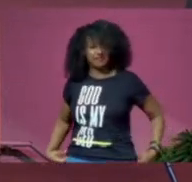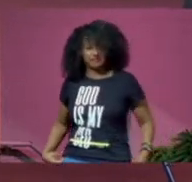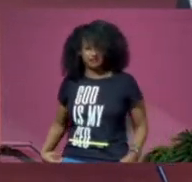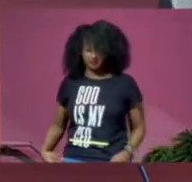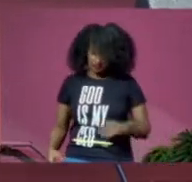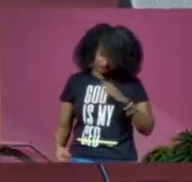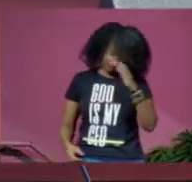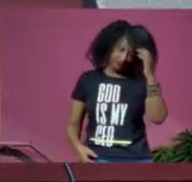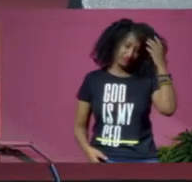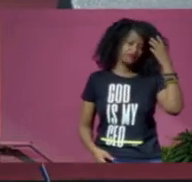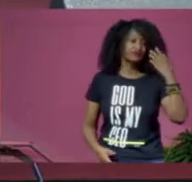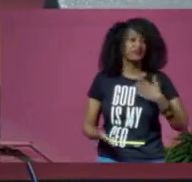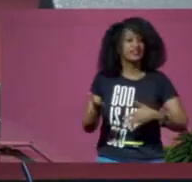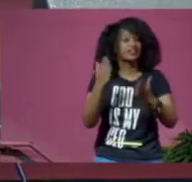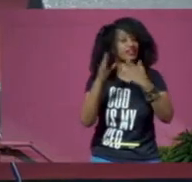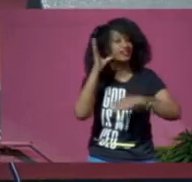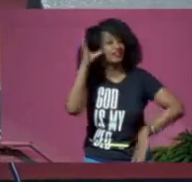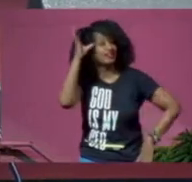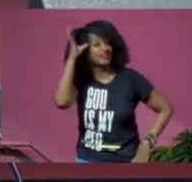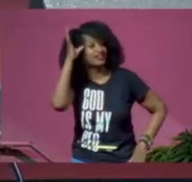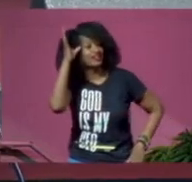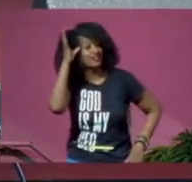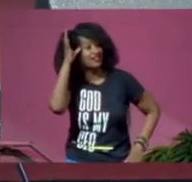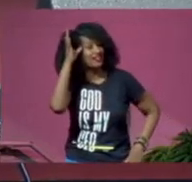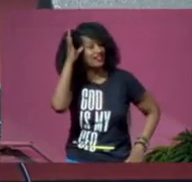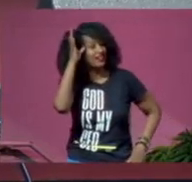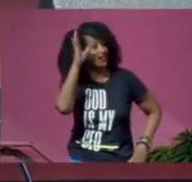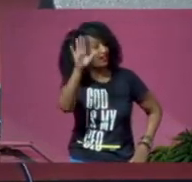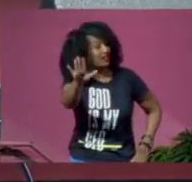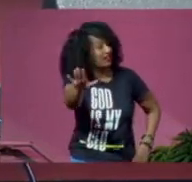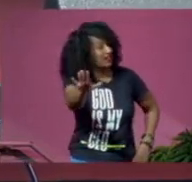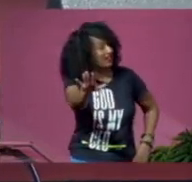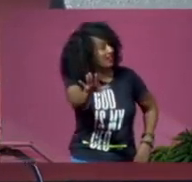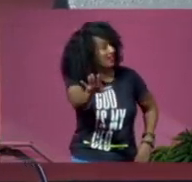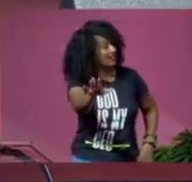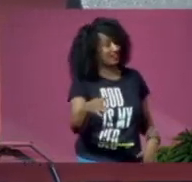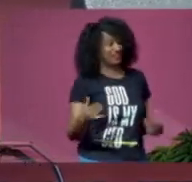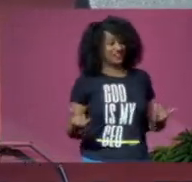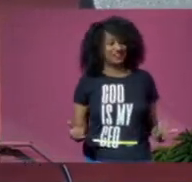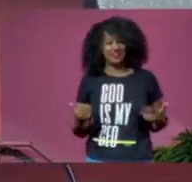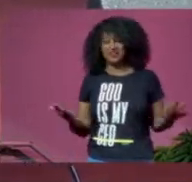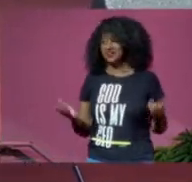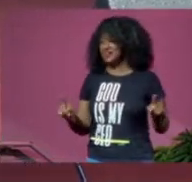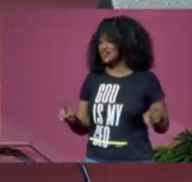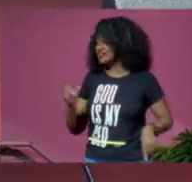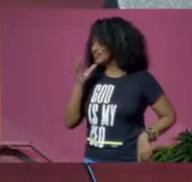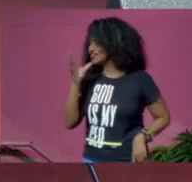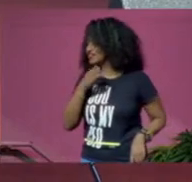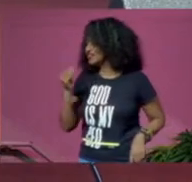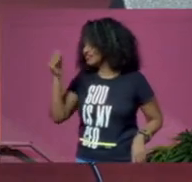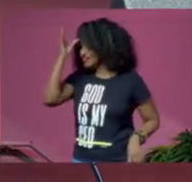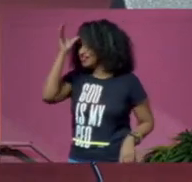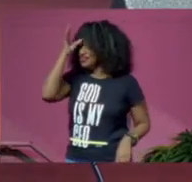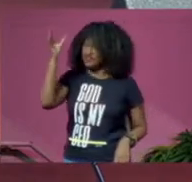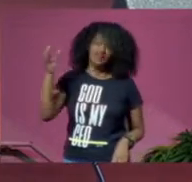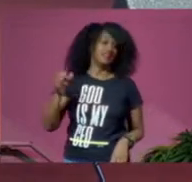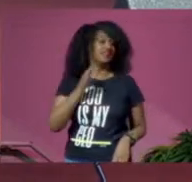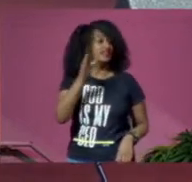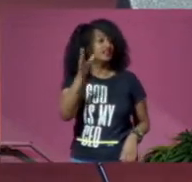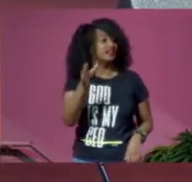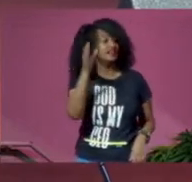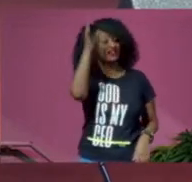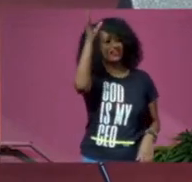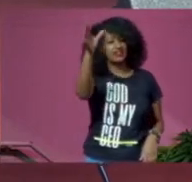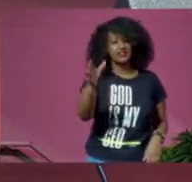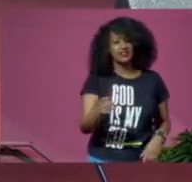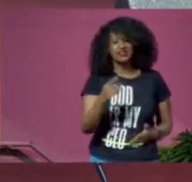Oh, but come here, parents, come here, because in the inverse, watch this, watch them get quiet, because in the inverse, mom and dad, in the inverse, auntie and granny, there's some